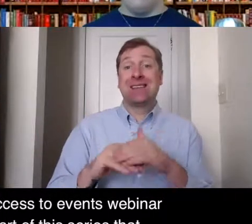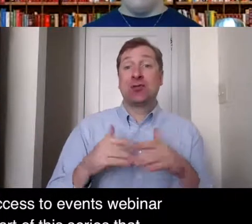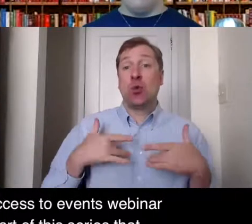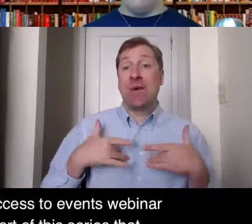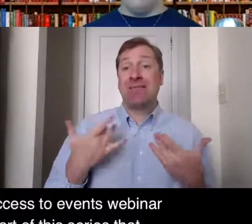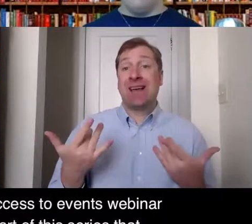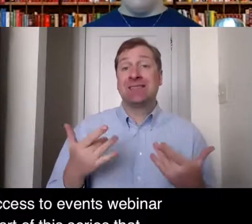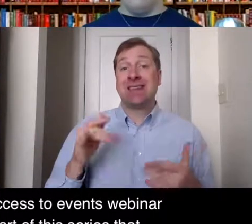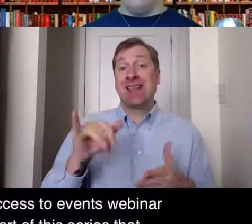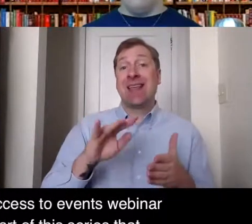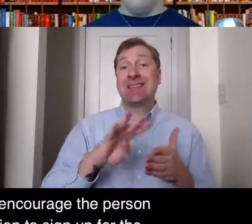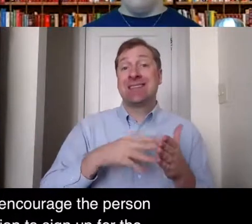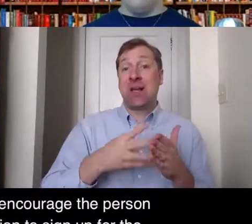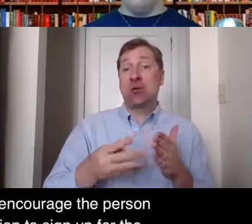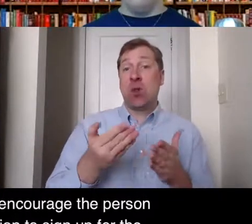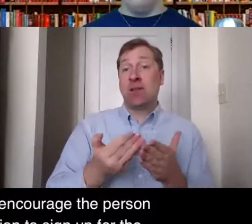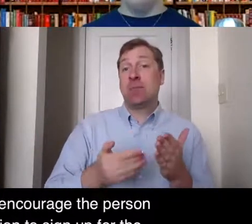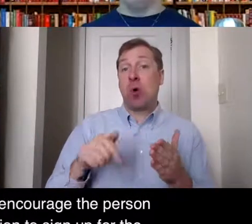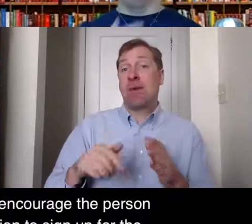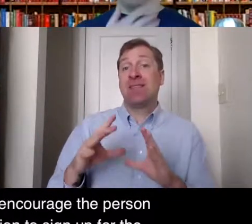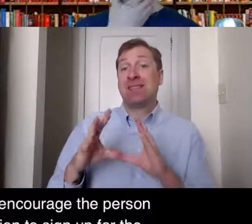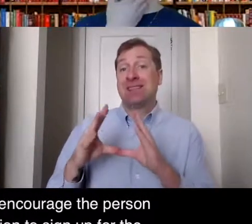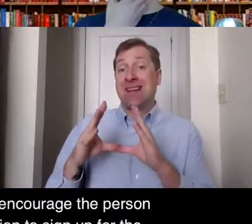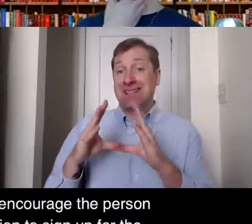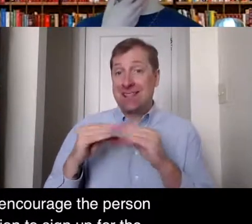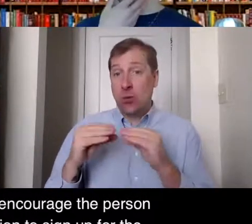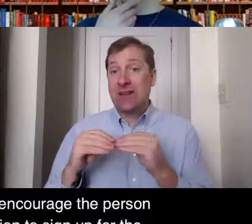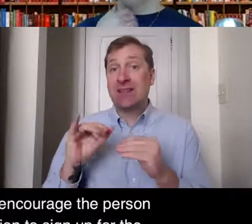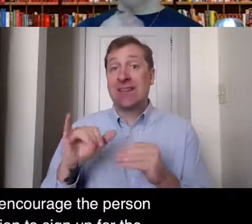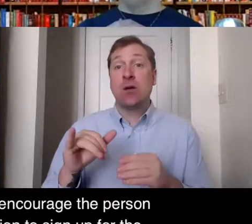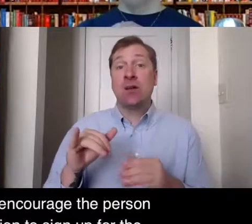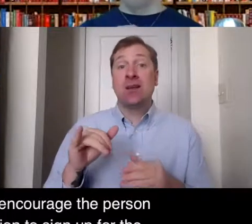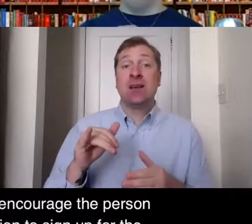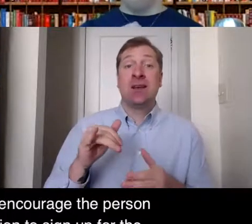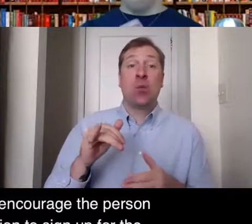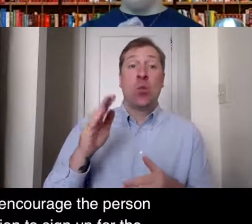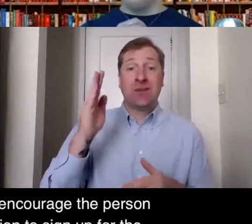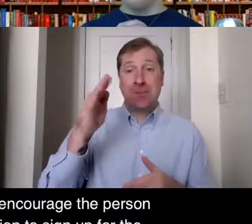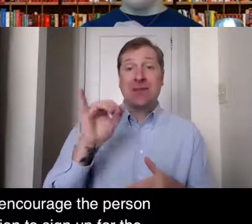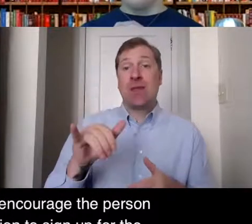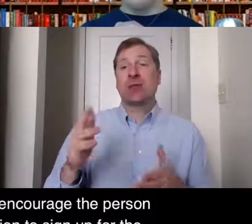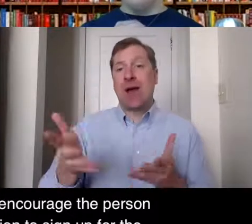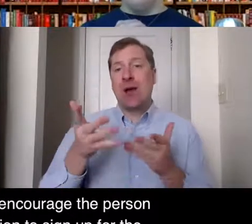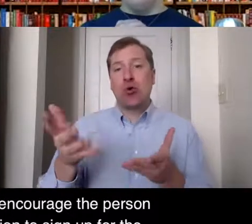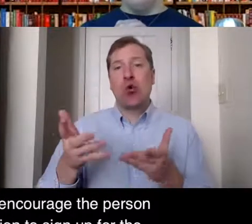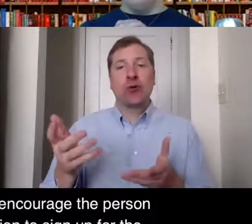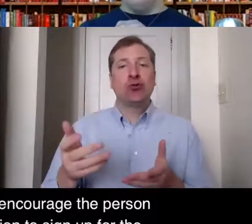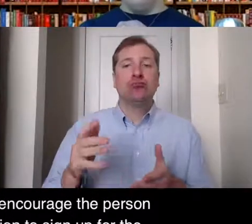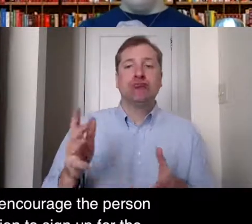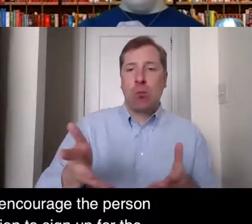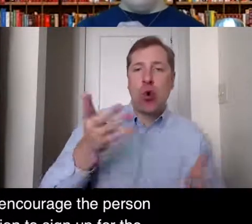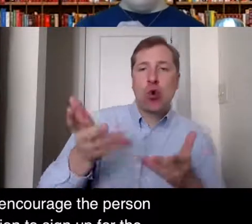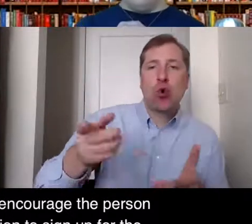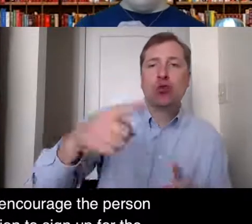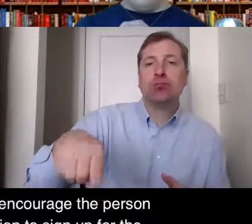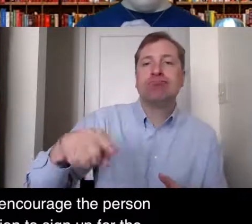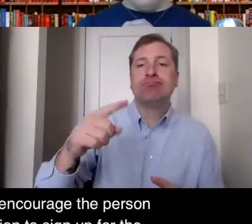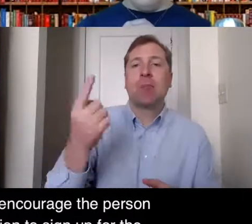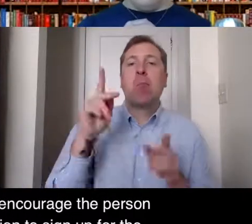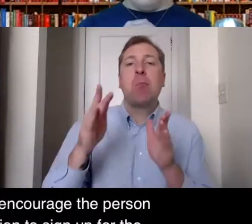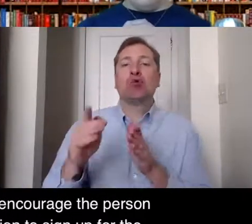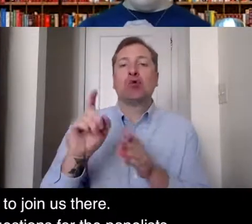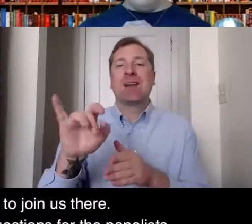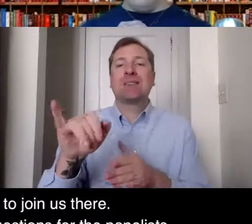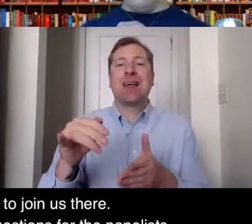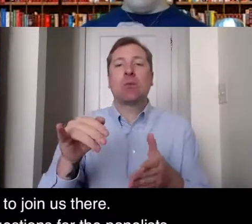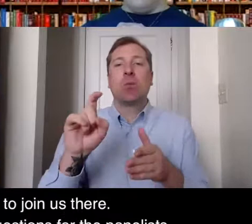scheduled as a part of this series that will speak to that. So I encourage the person that posed that question to sign